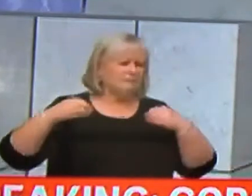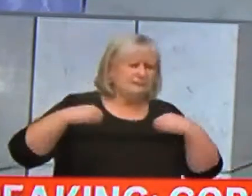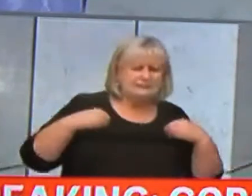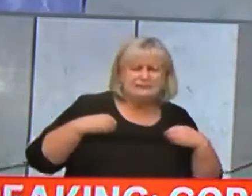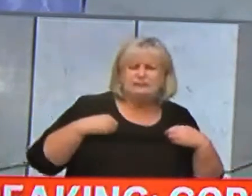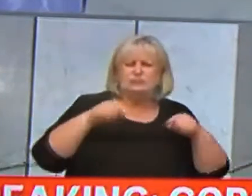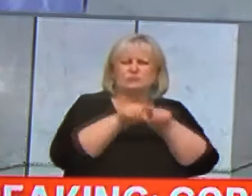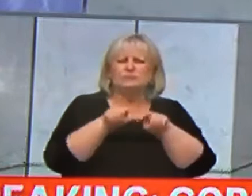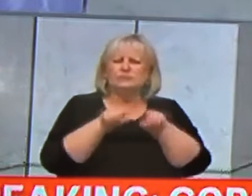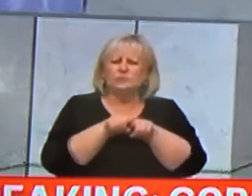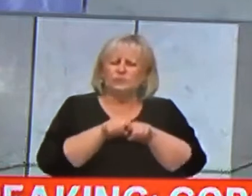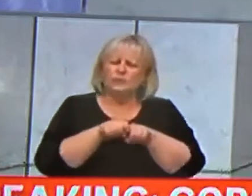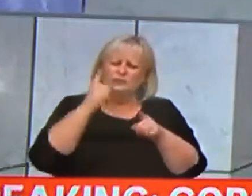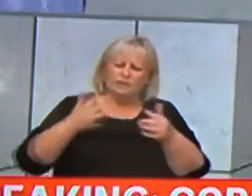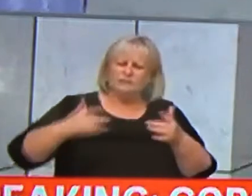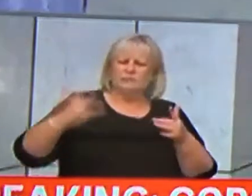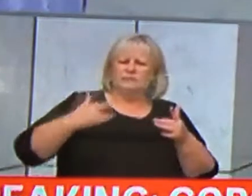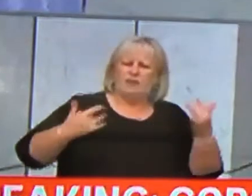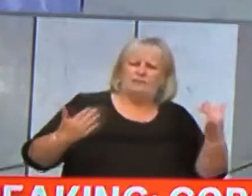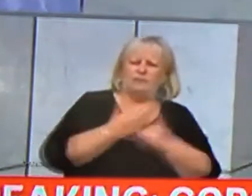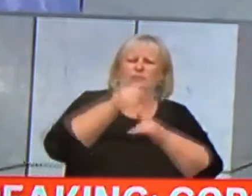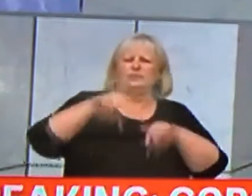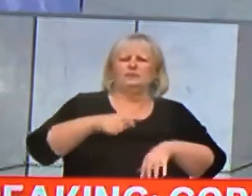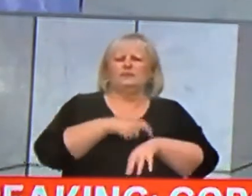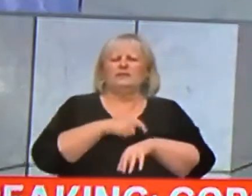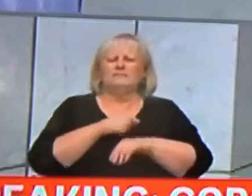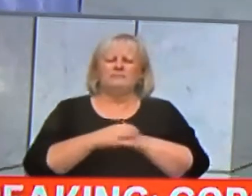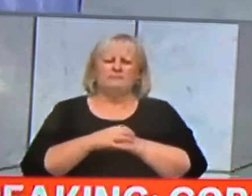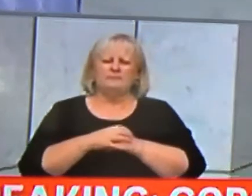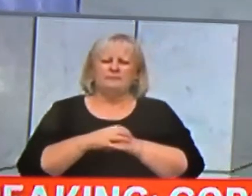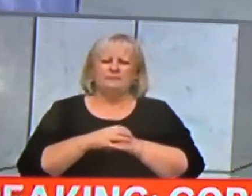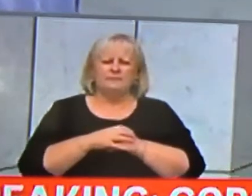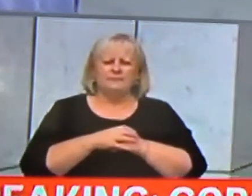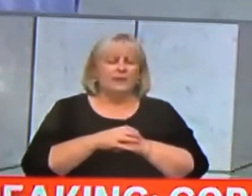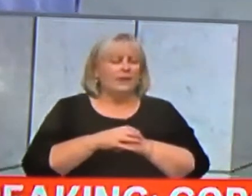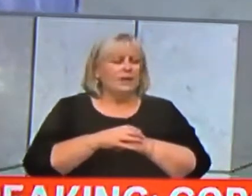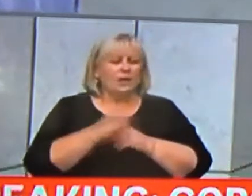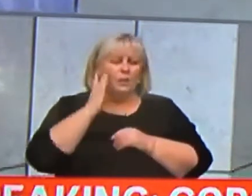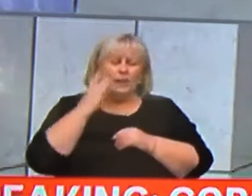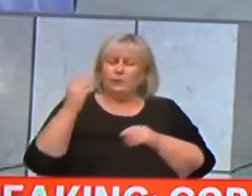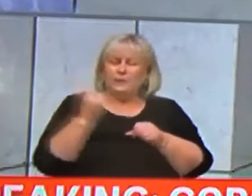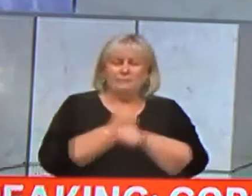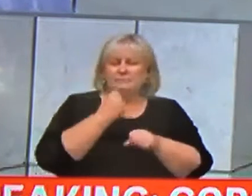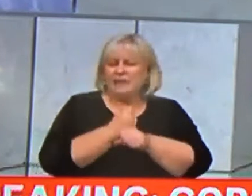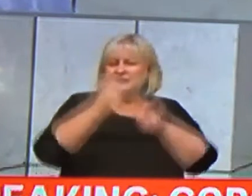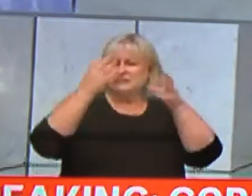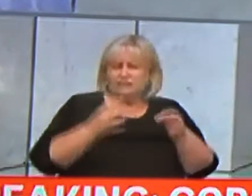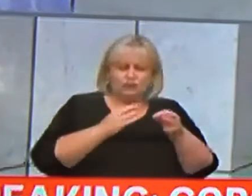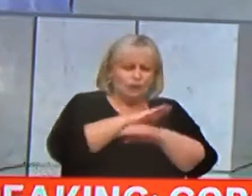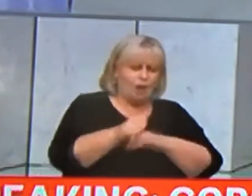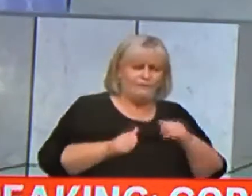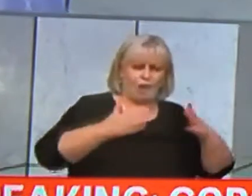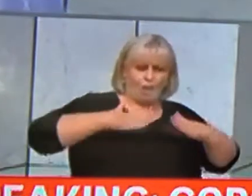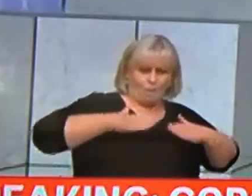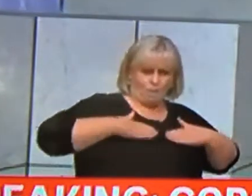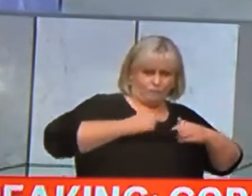employ them through this very, very difficult time. No decision that we're taking on the health front that